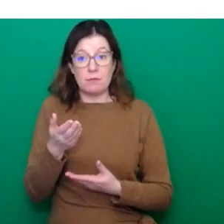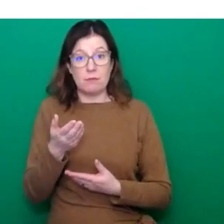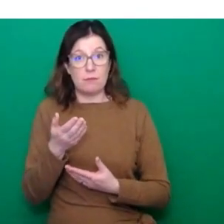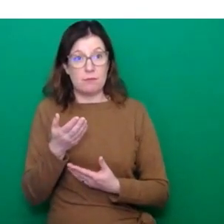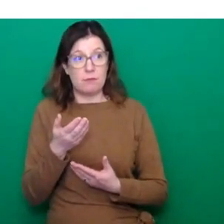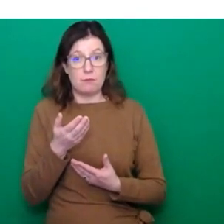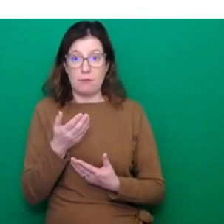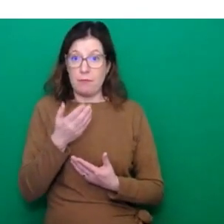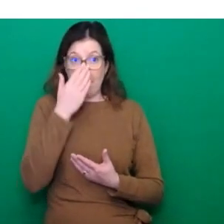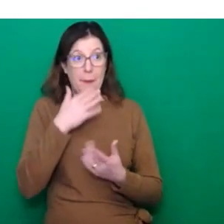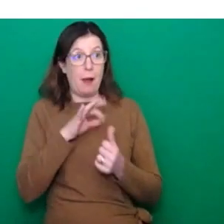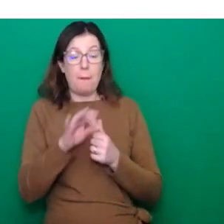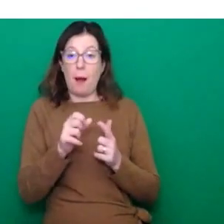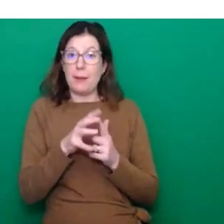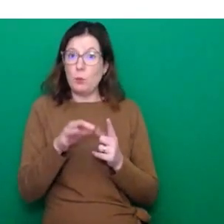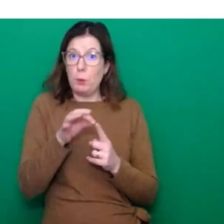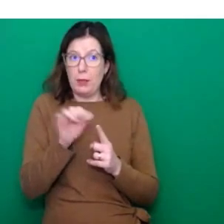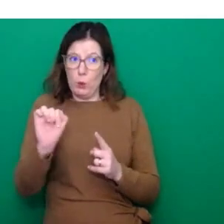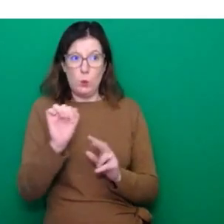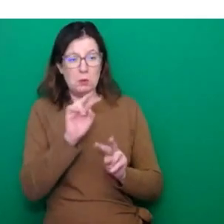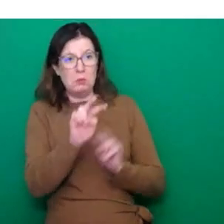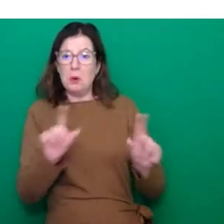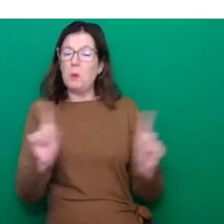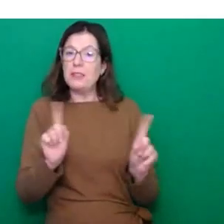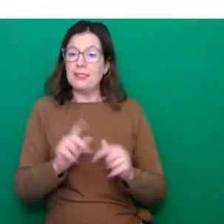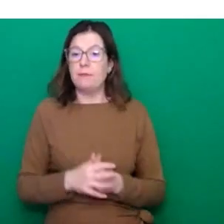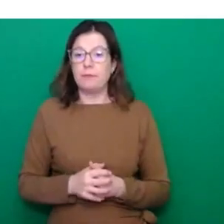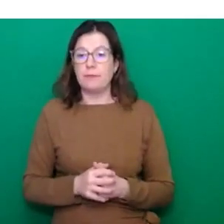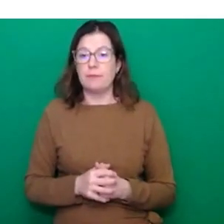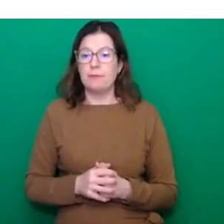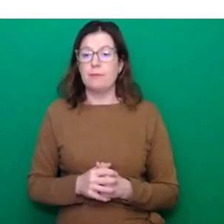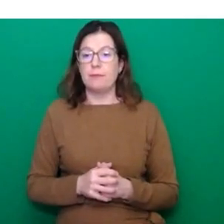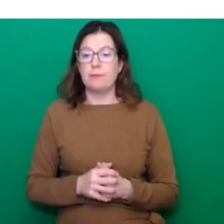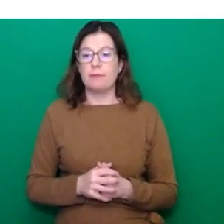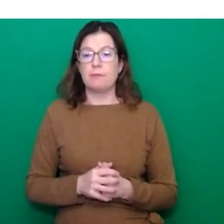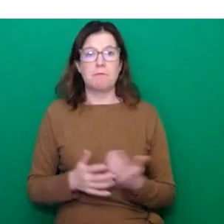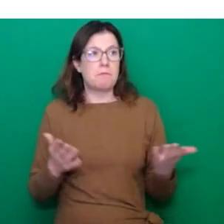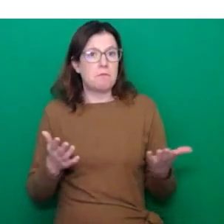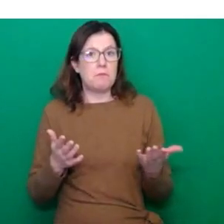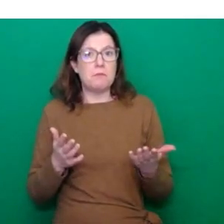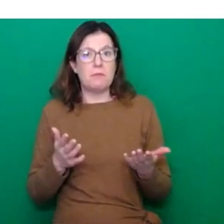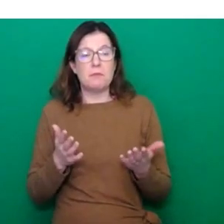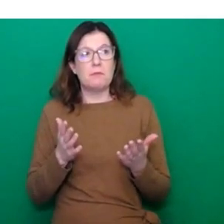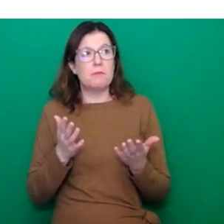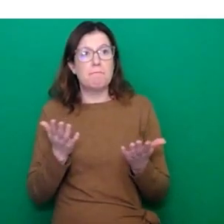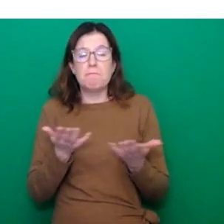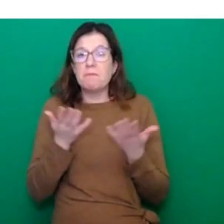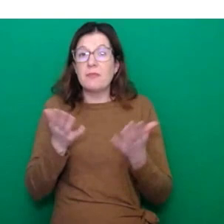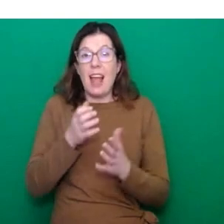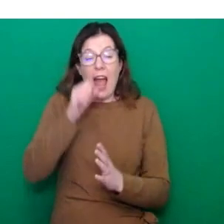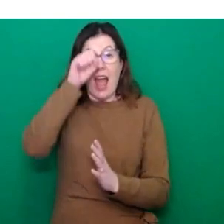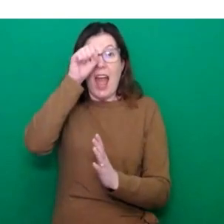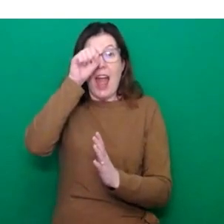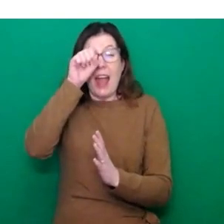for PWP roles. Yeah, I mean, it wouldn't necessarily have to be a specific